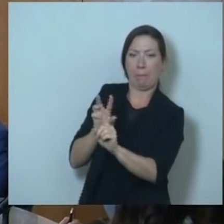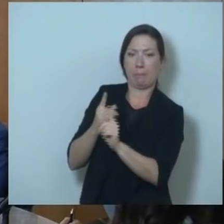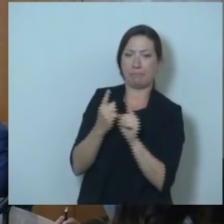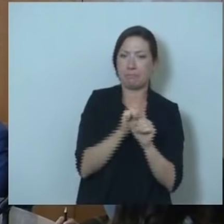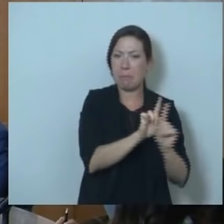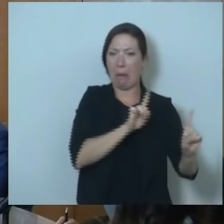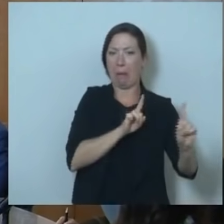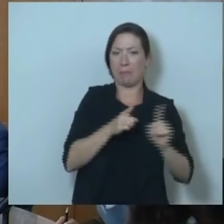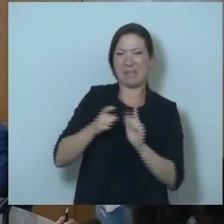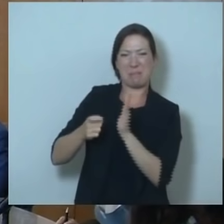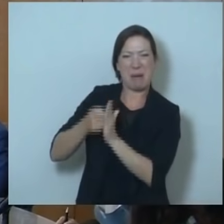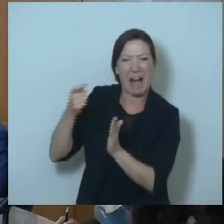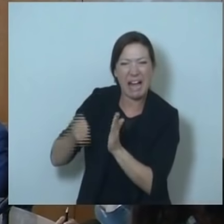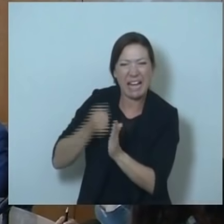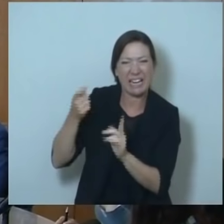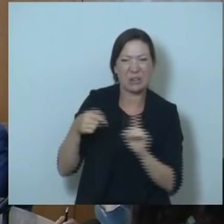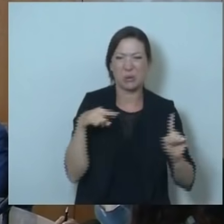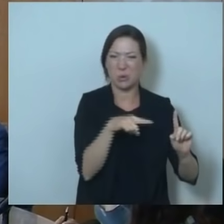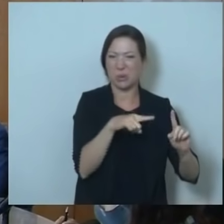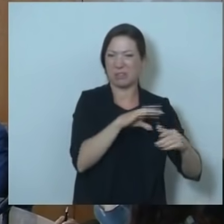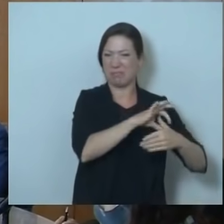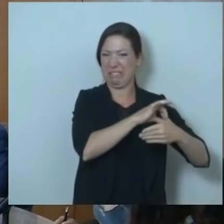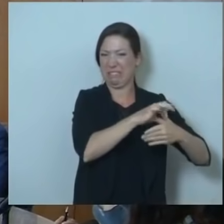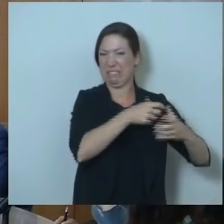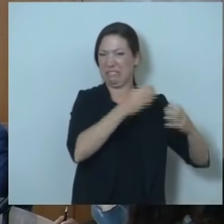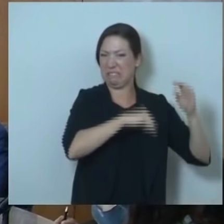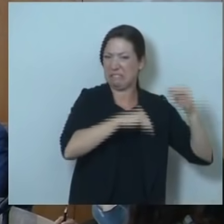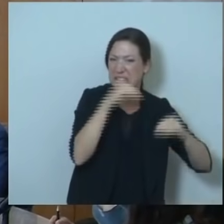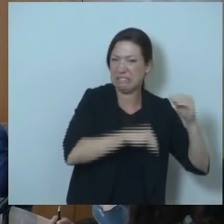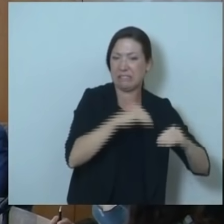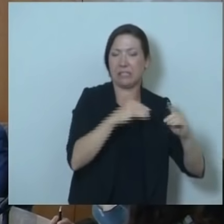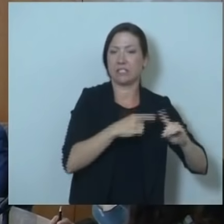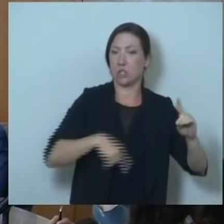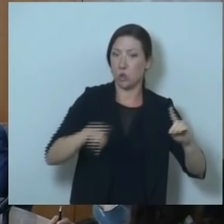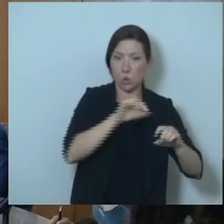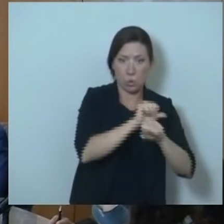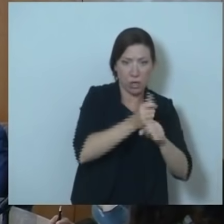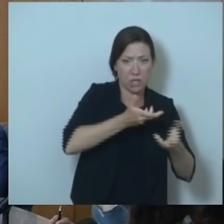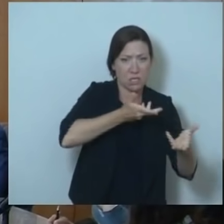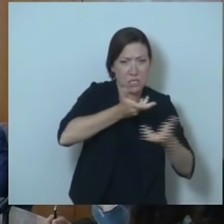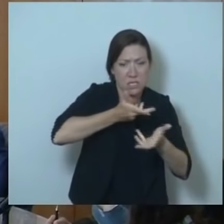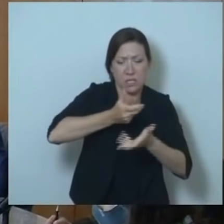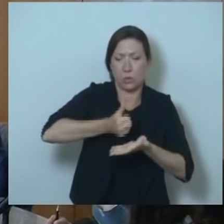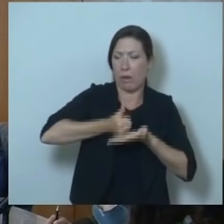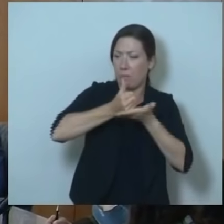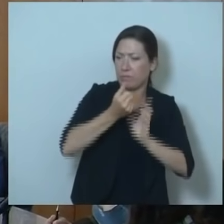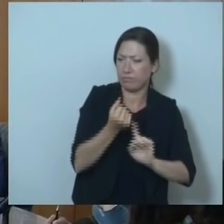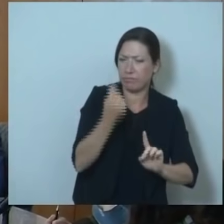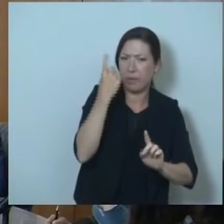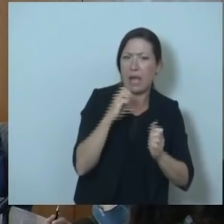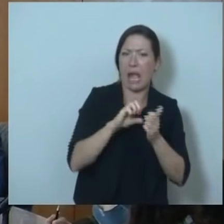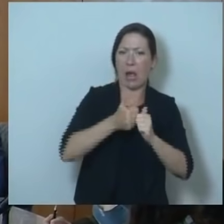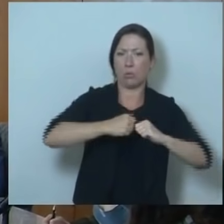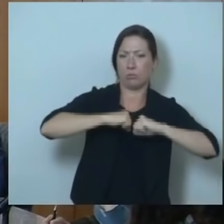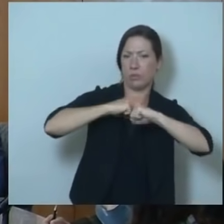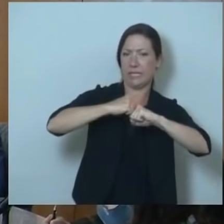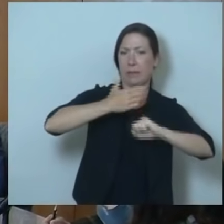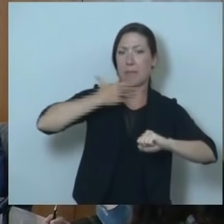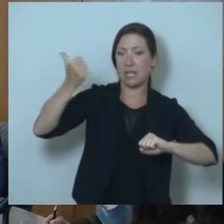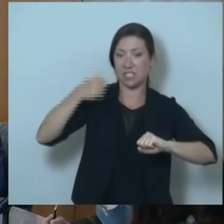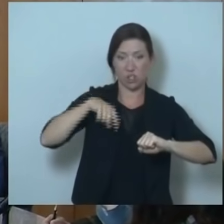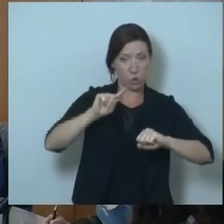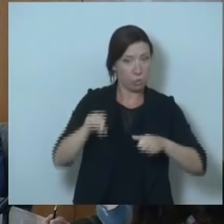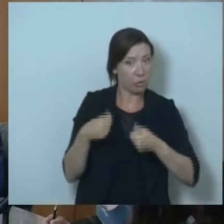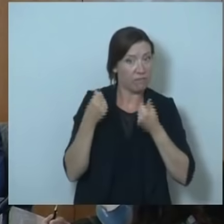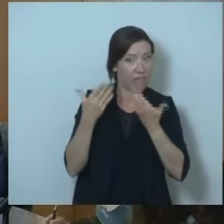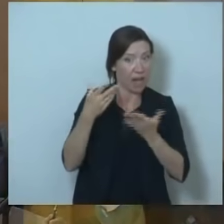best practices for keeping people apart and or requiring not just masks, but other PPE for workers as well.